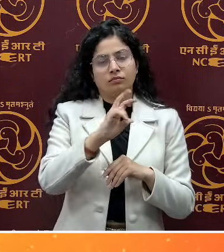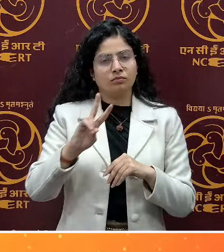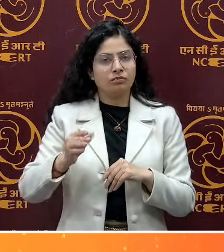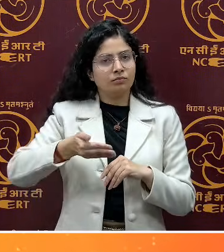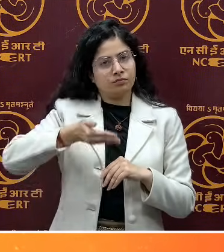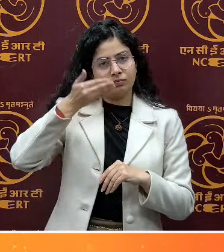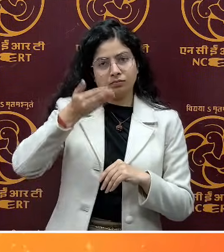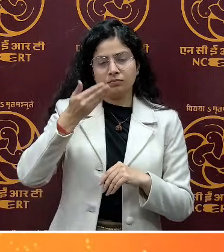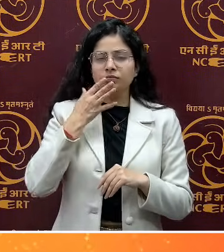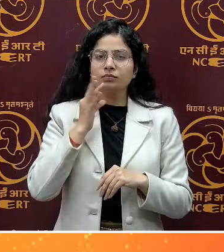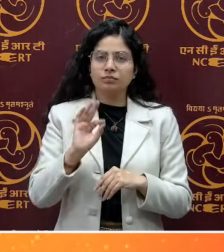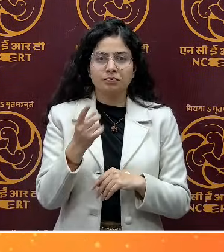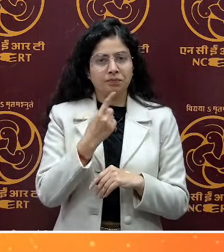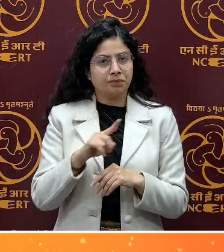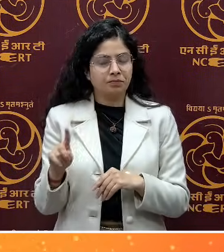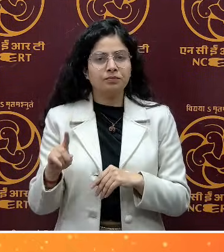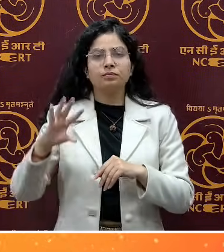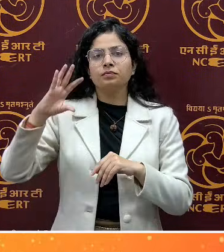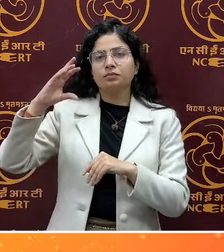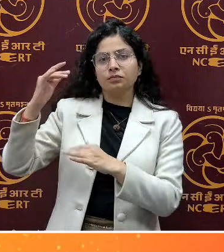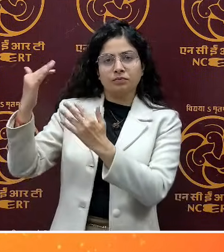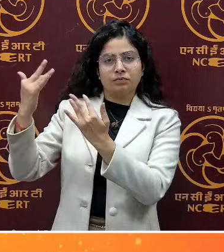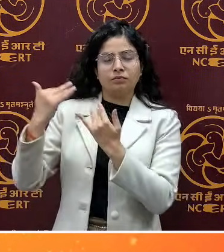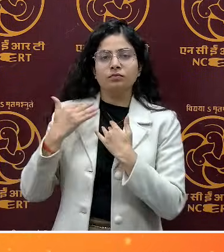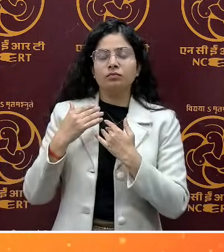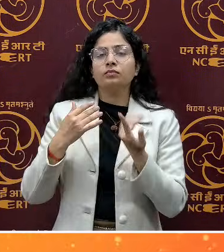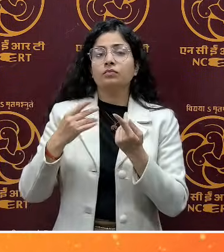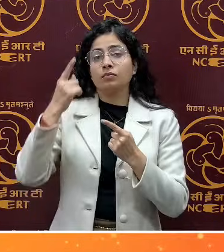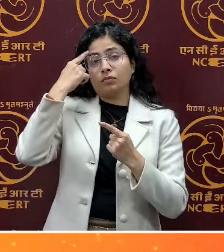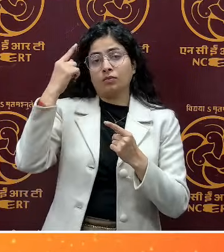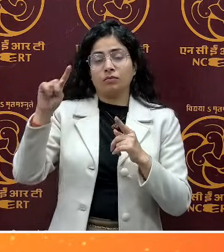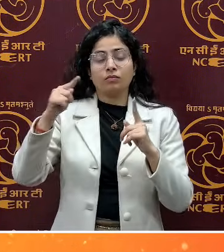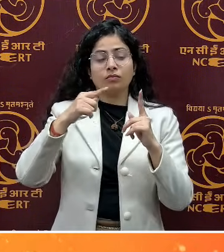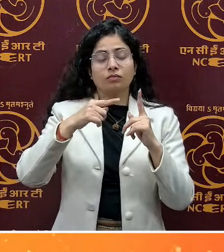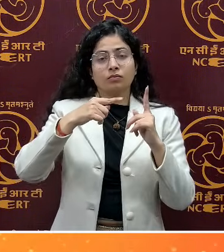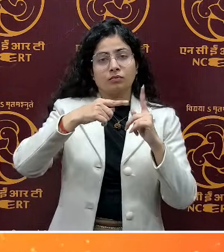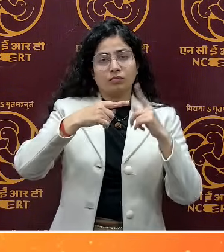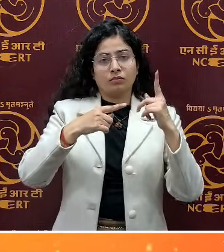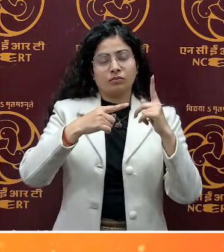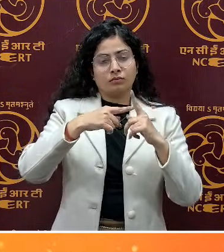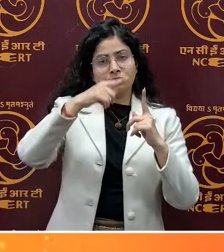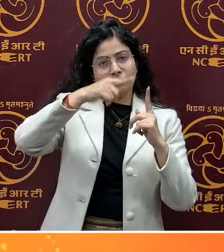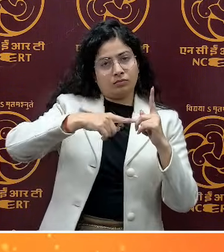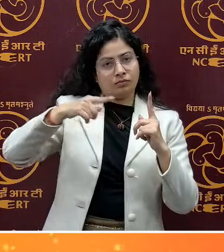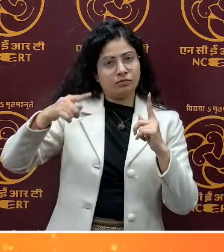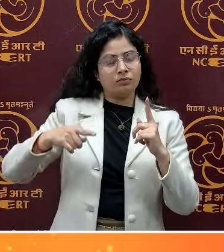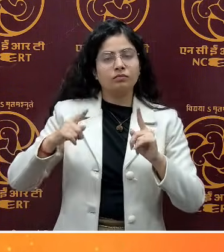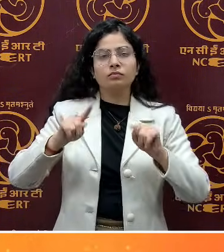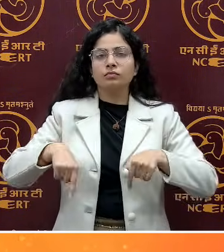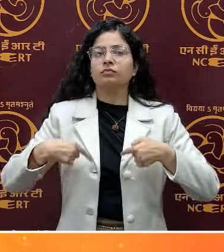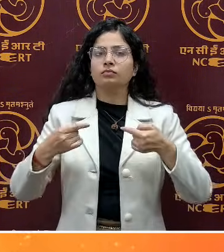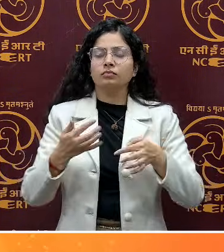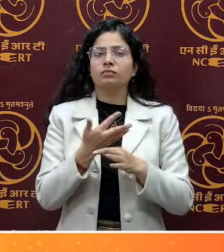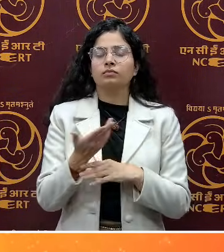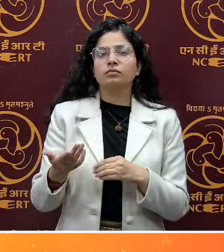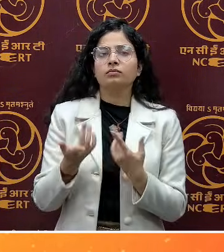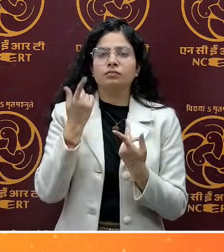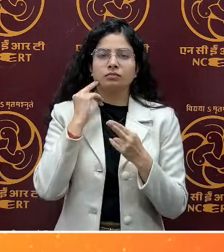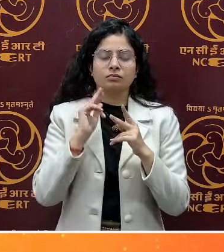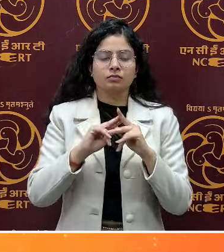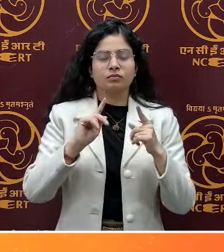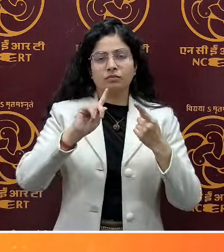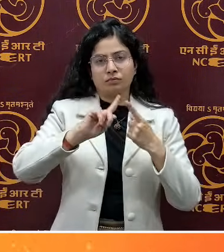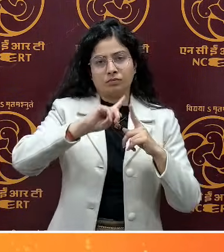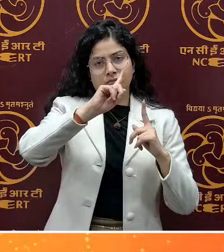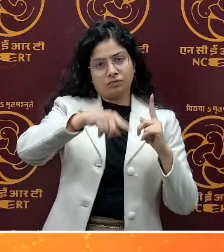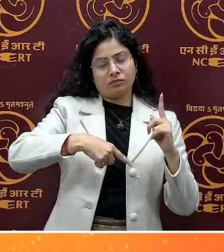breathe, right? Sunlight to maintain the temperature, Right. right? Next is, now